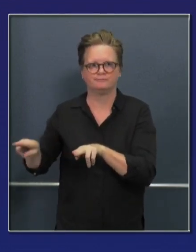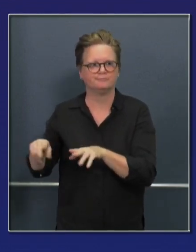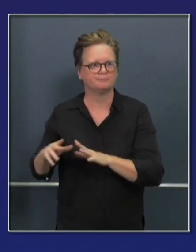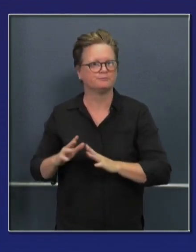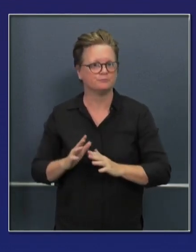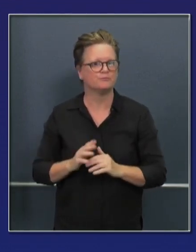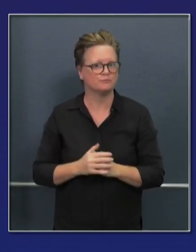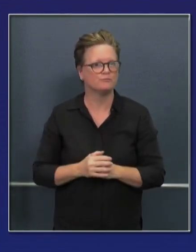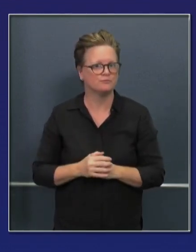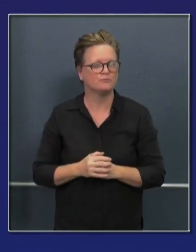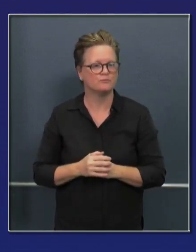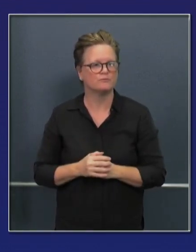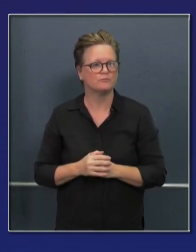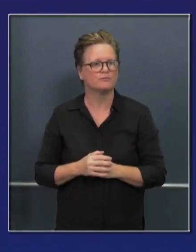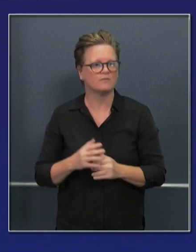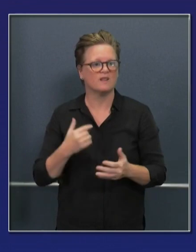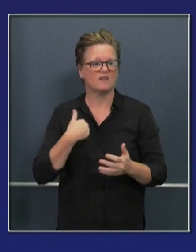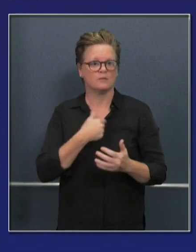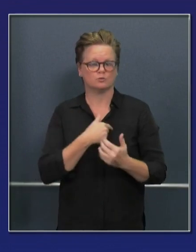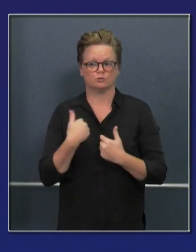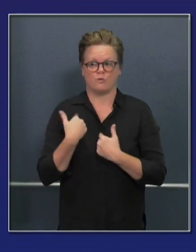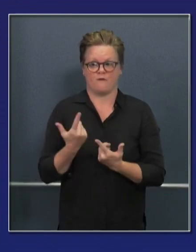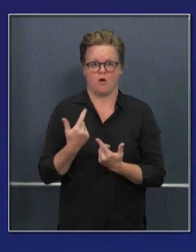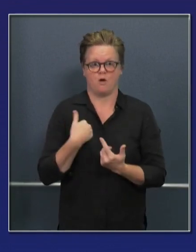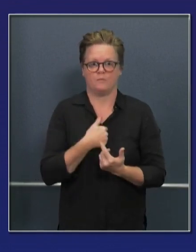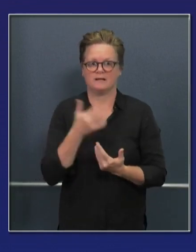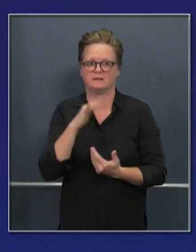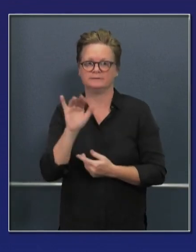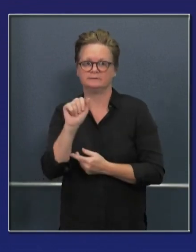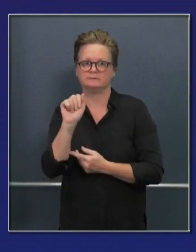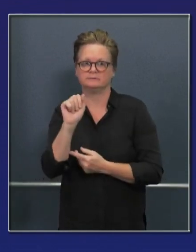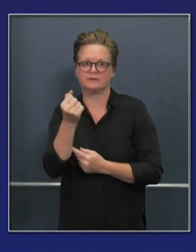not required us to isolate and quarantine